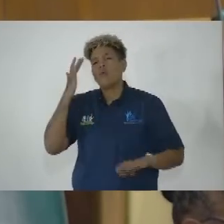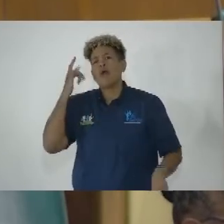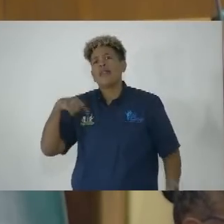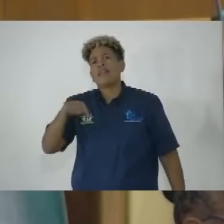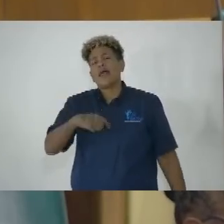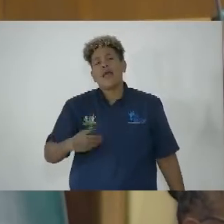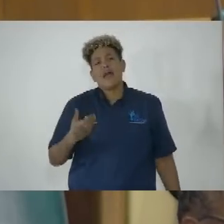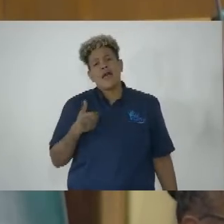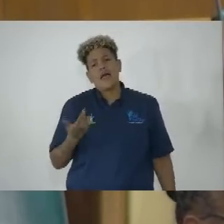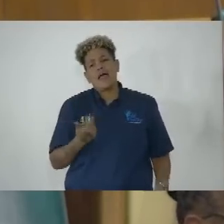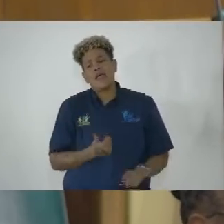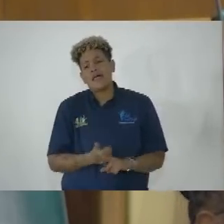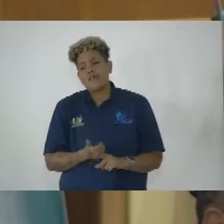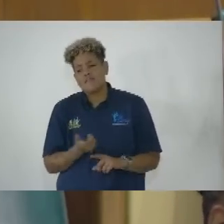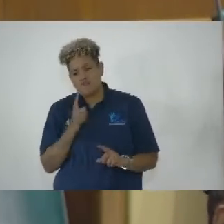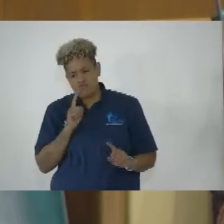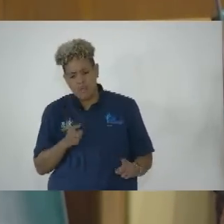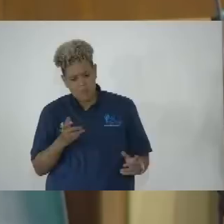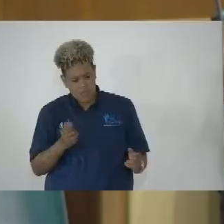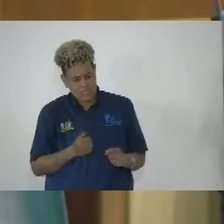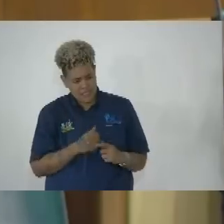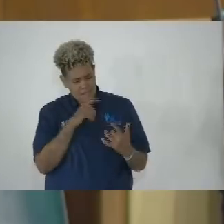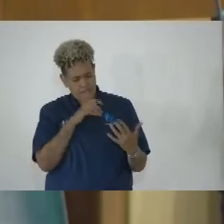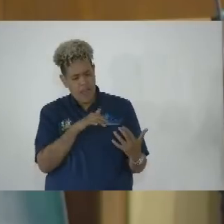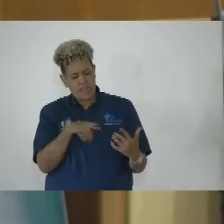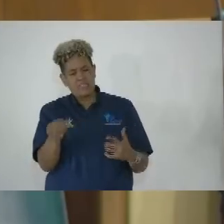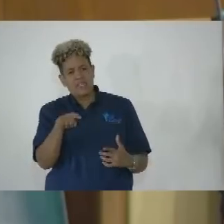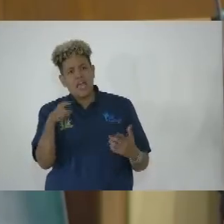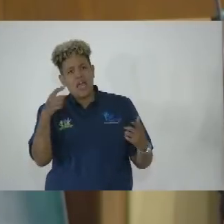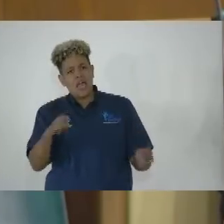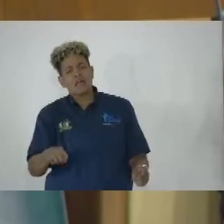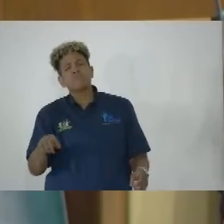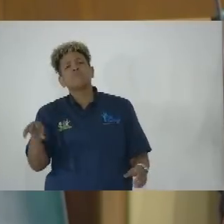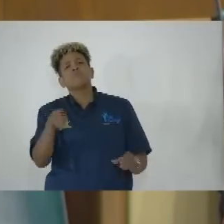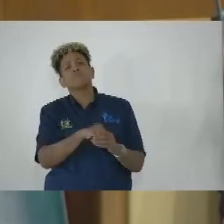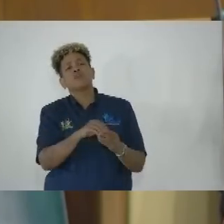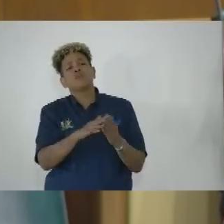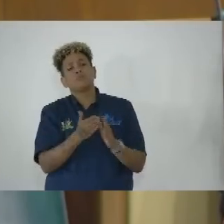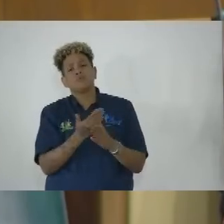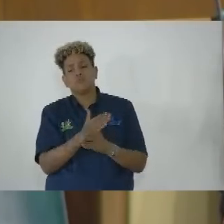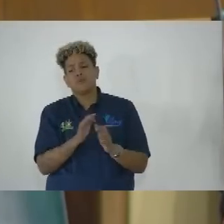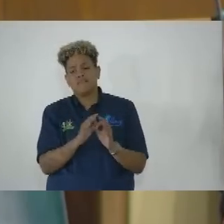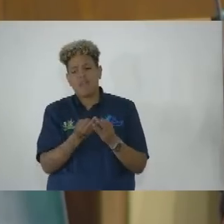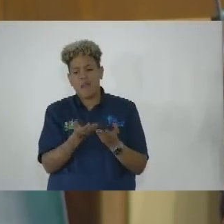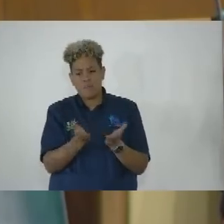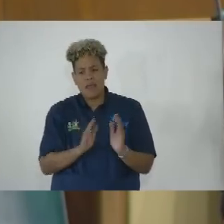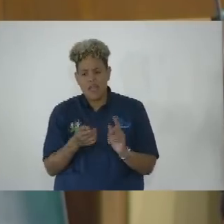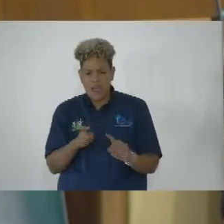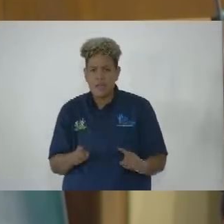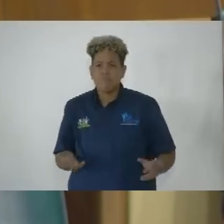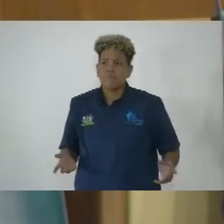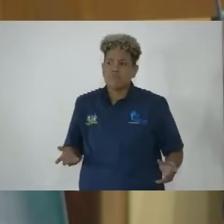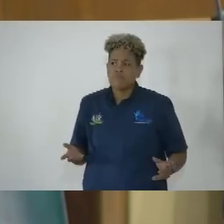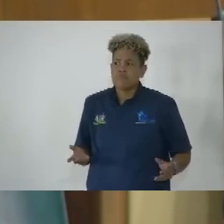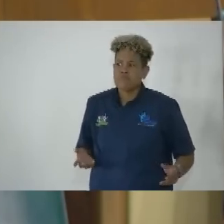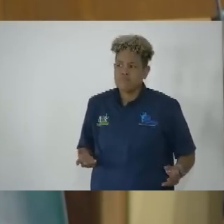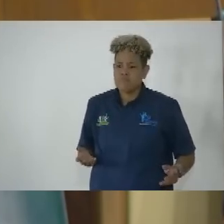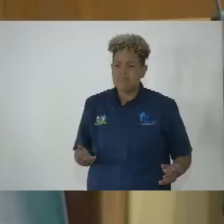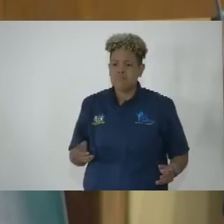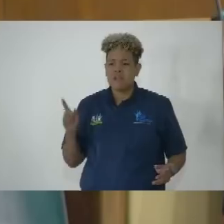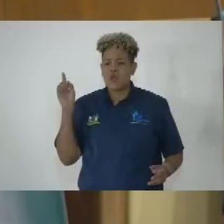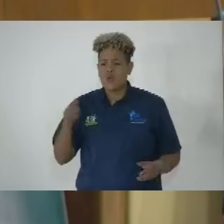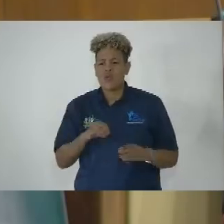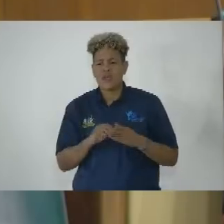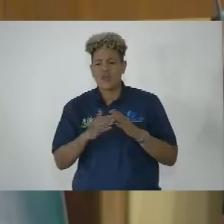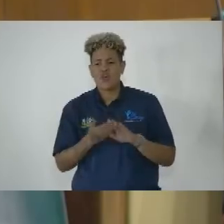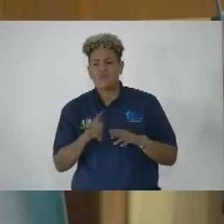have reports of violence taking place between family members. And they go and